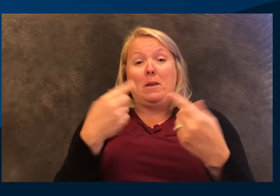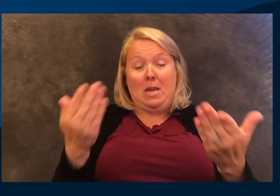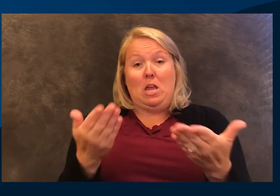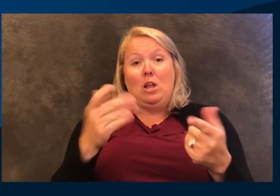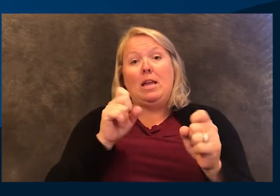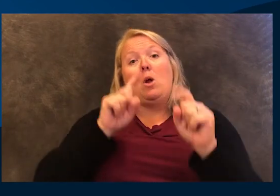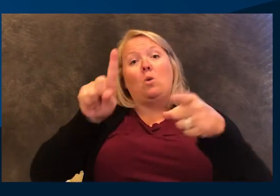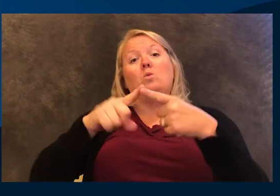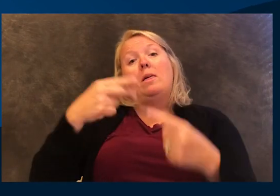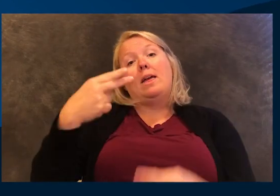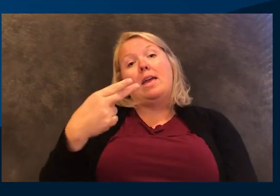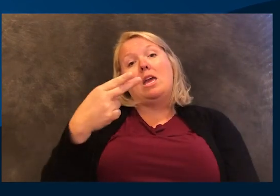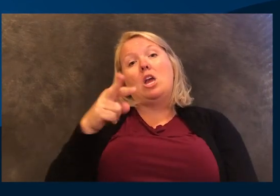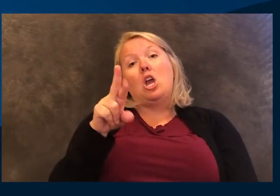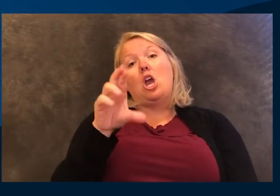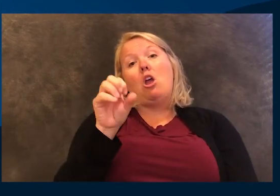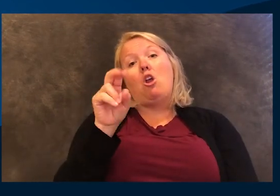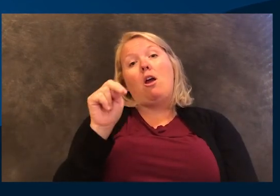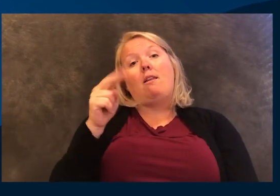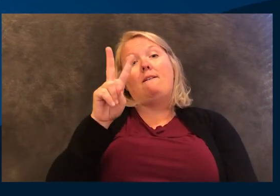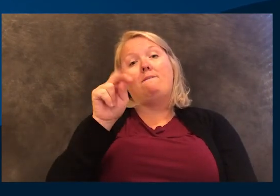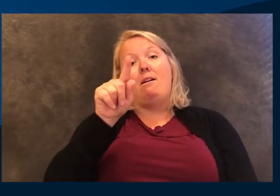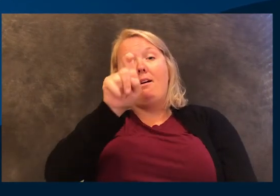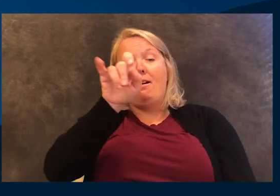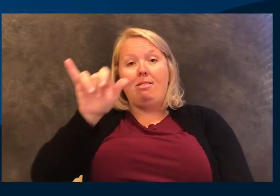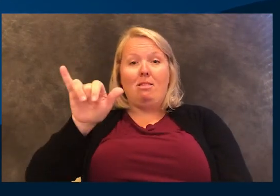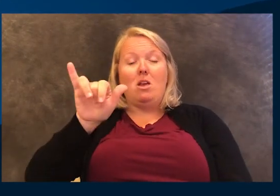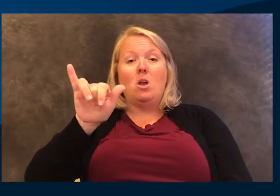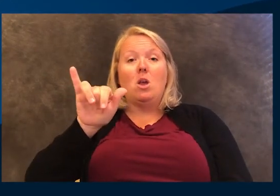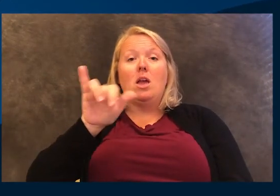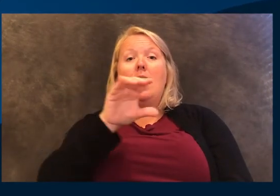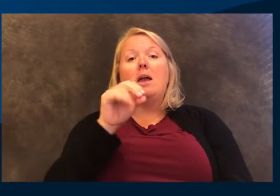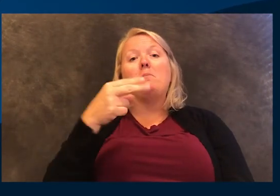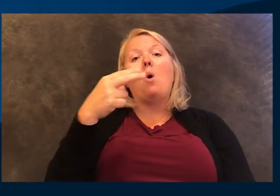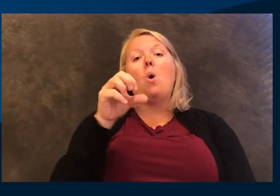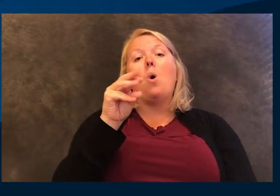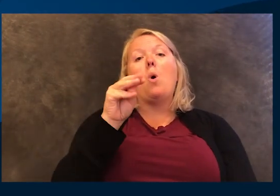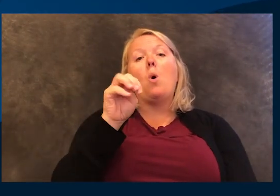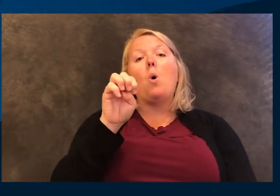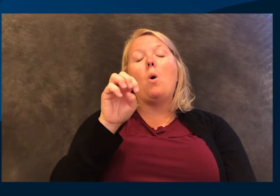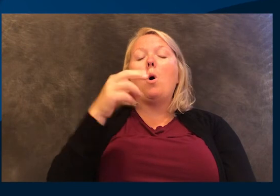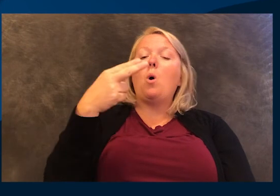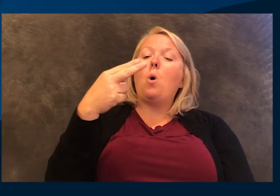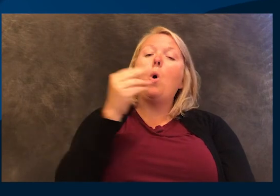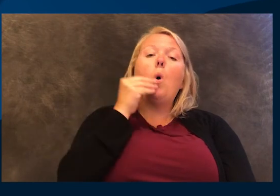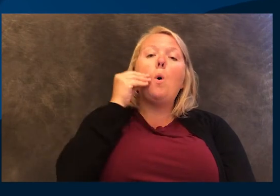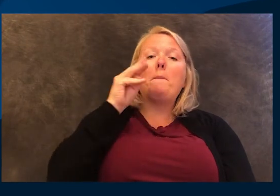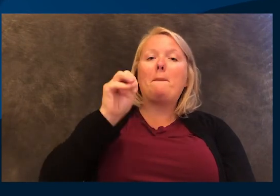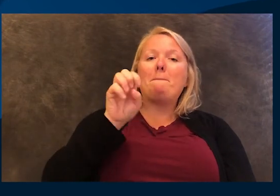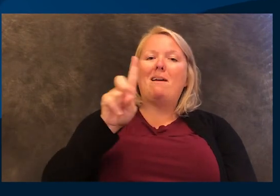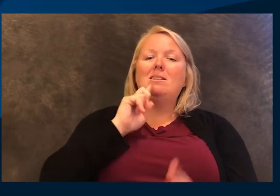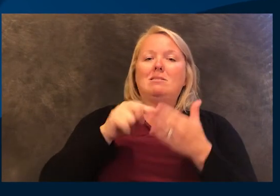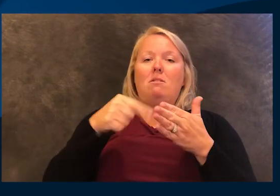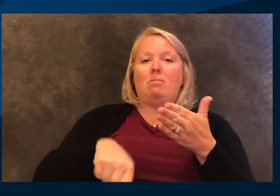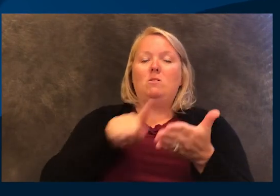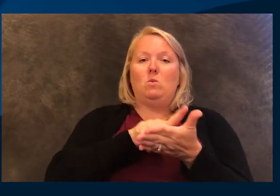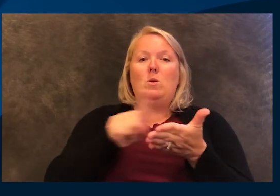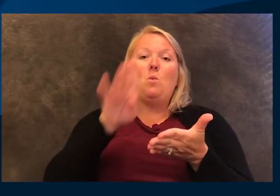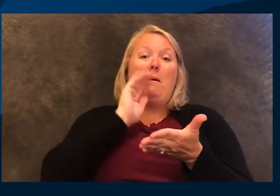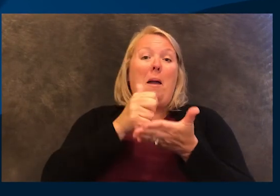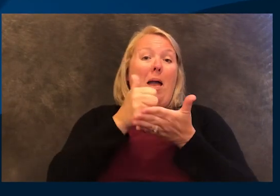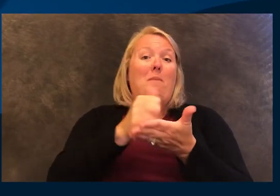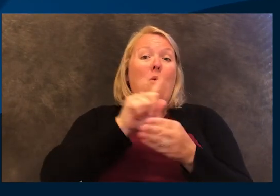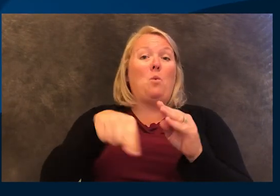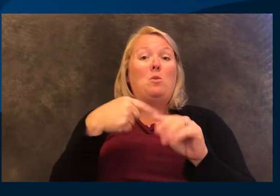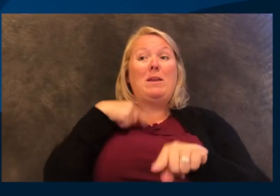Valley. Our EMS partners and Home Ed are starting this week as well. So we're doing everything we can to help when we